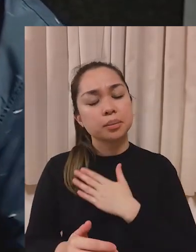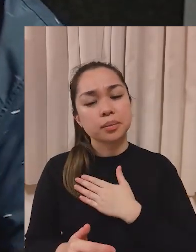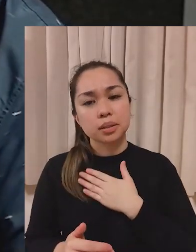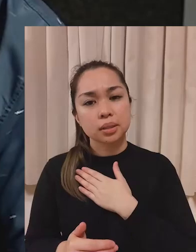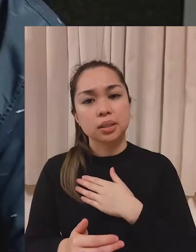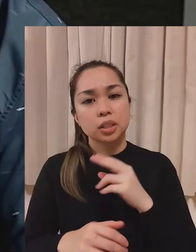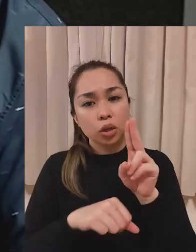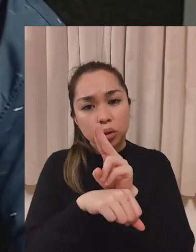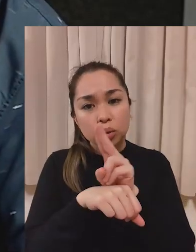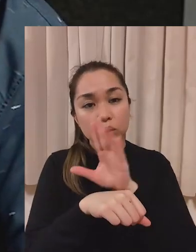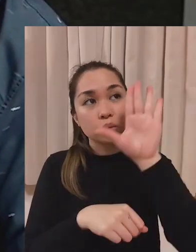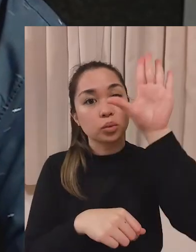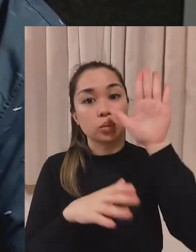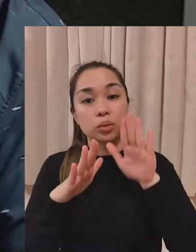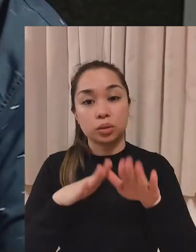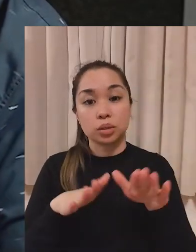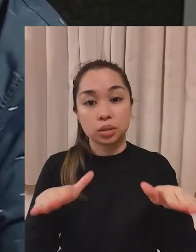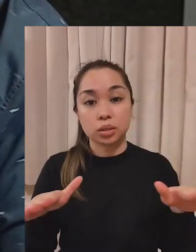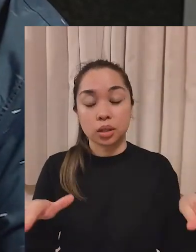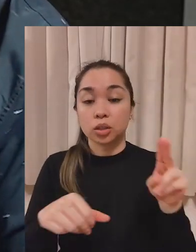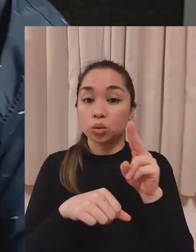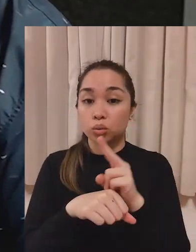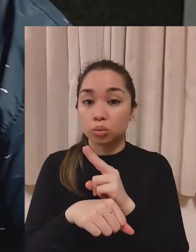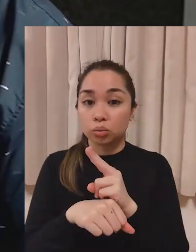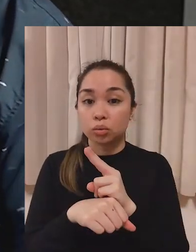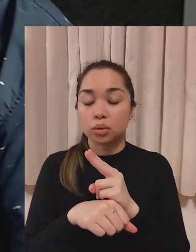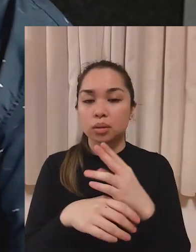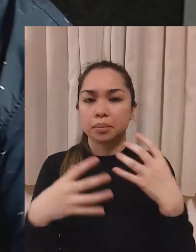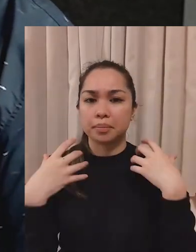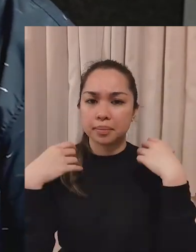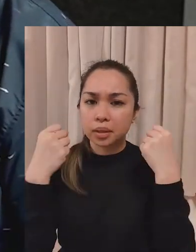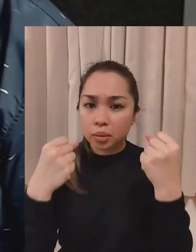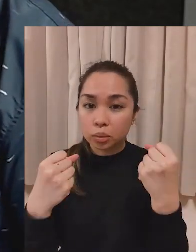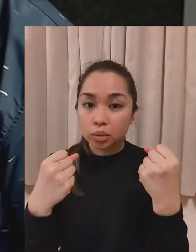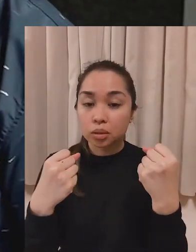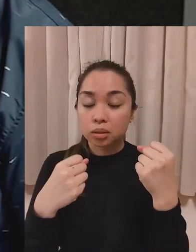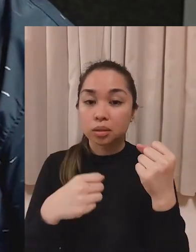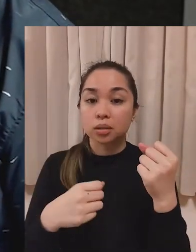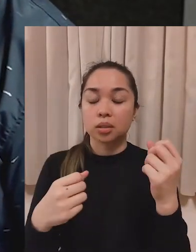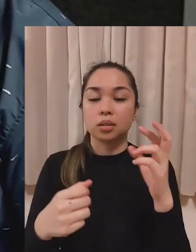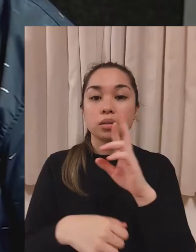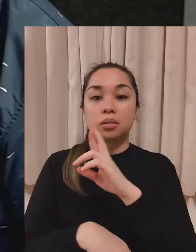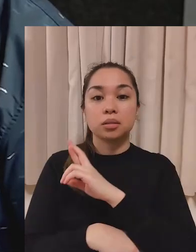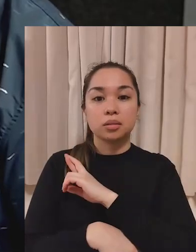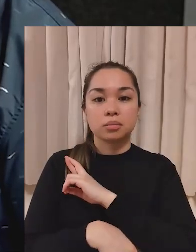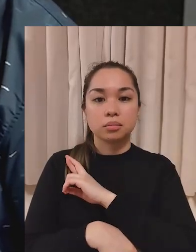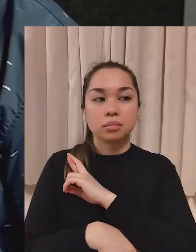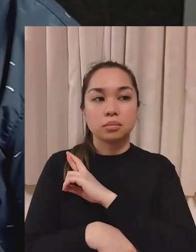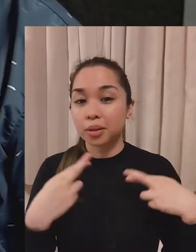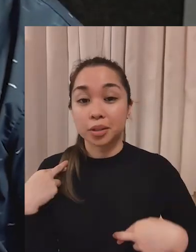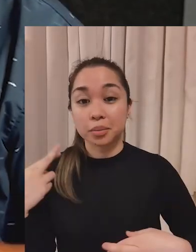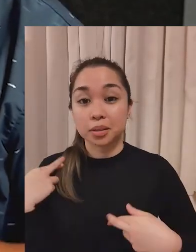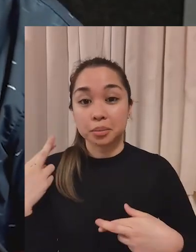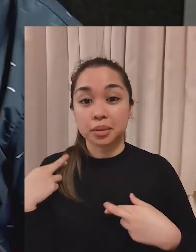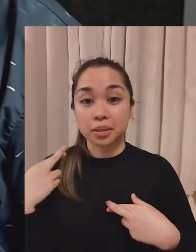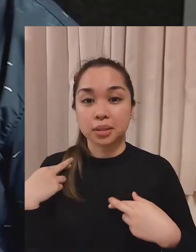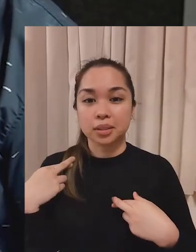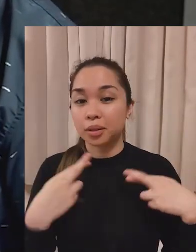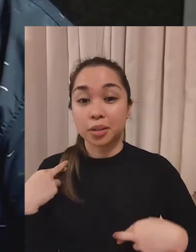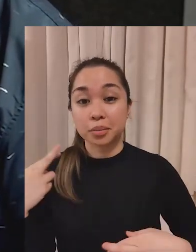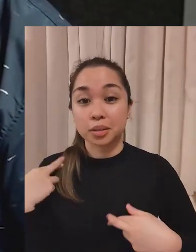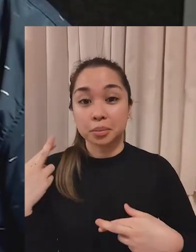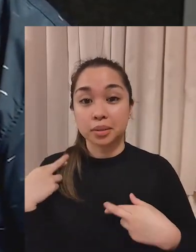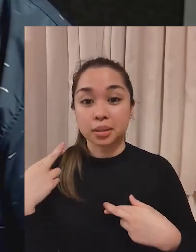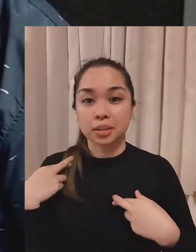communities, to our homes, into our spheres of influence where you have placed us. As you have taught us,